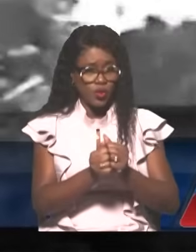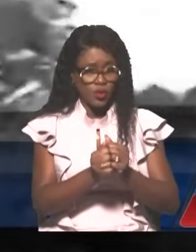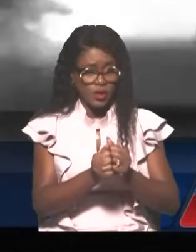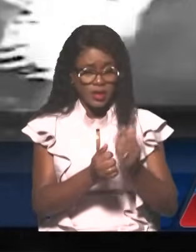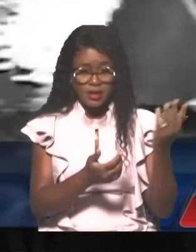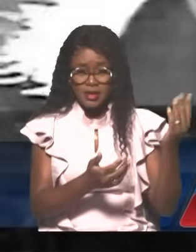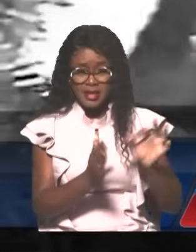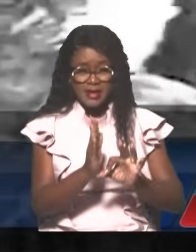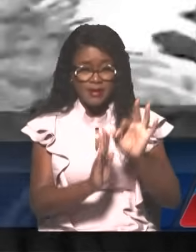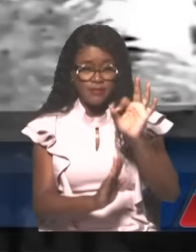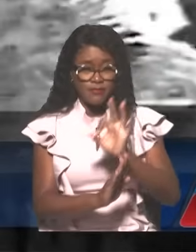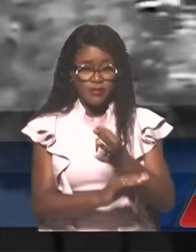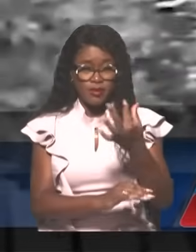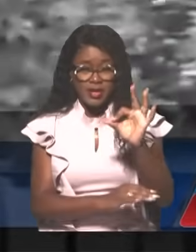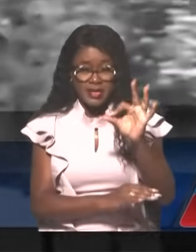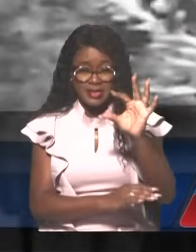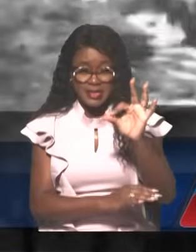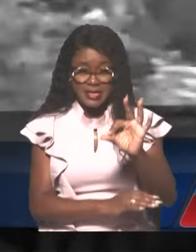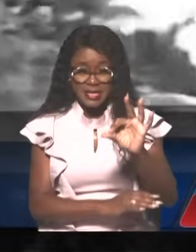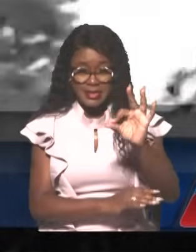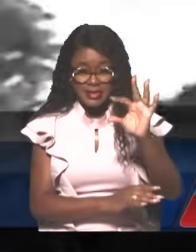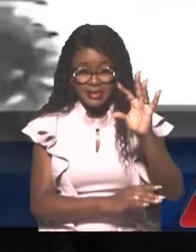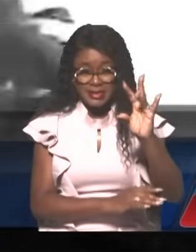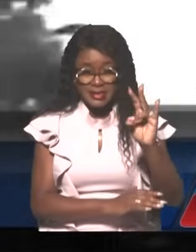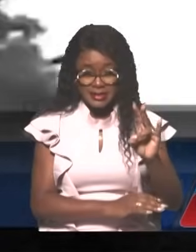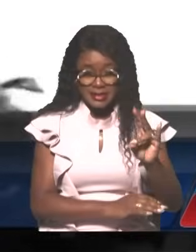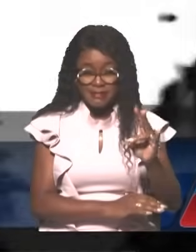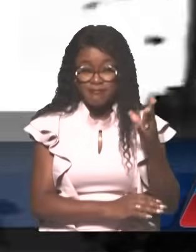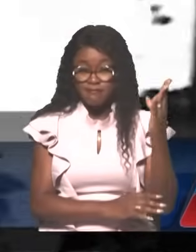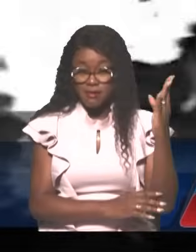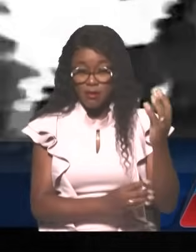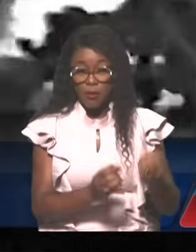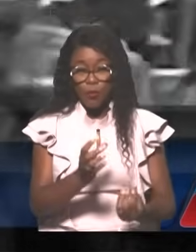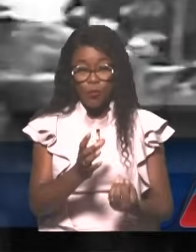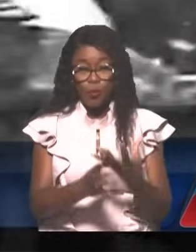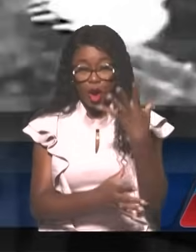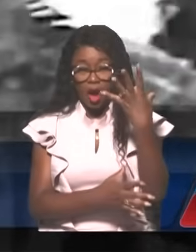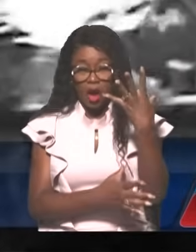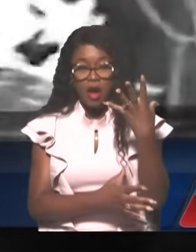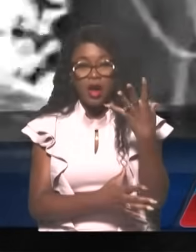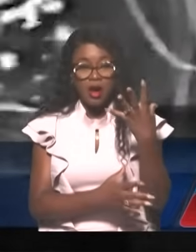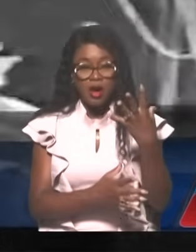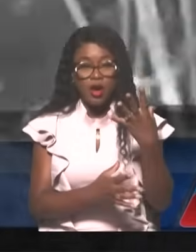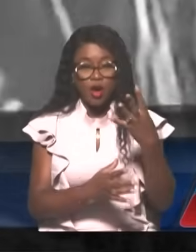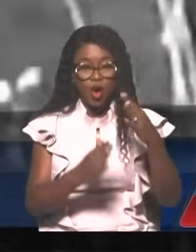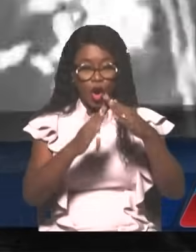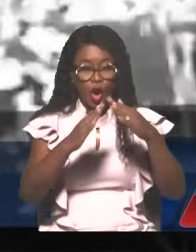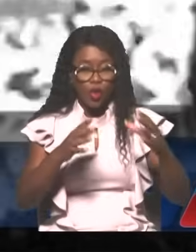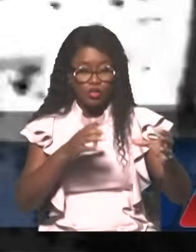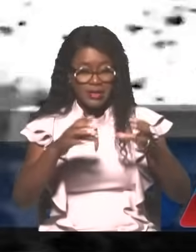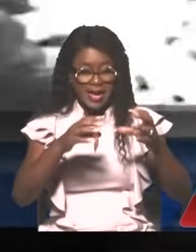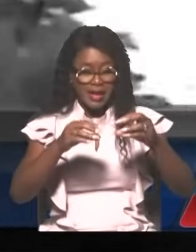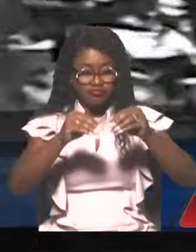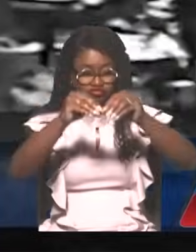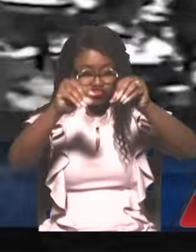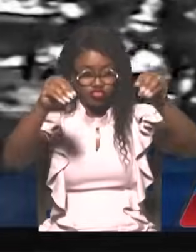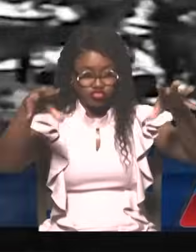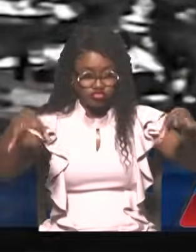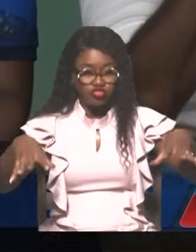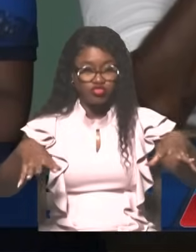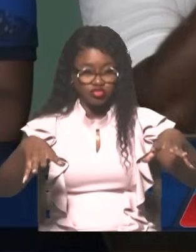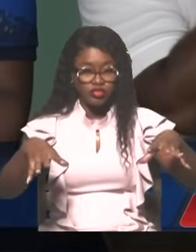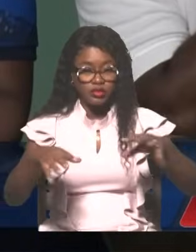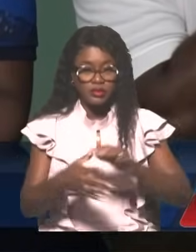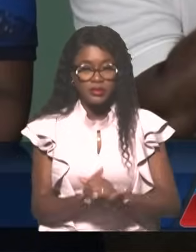In February 1997, there was a destructive eruption, burying homes, vehicles and property under